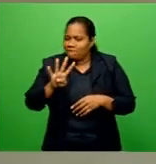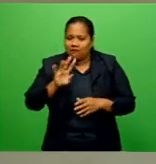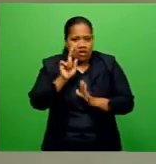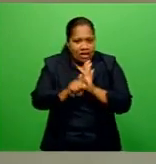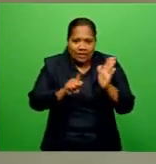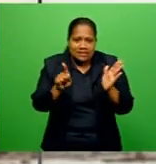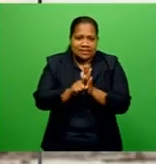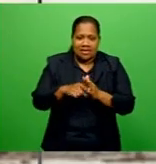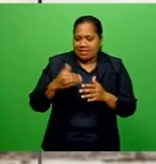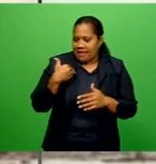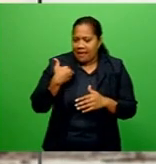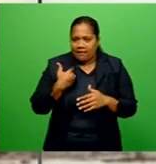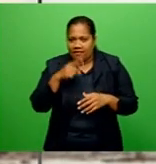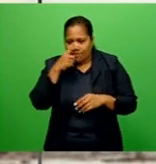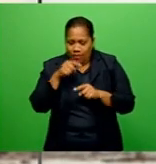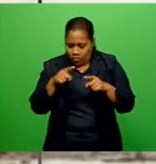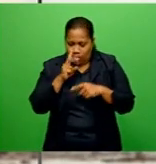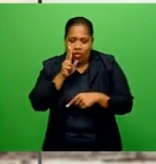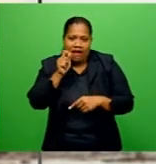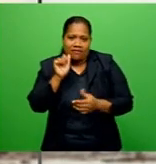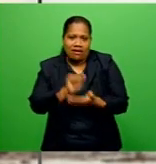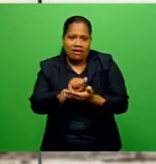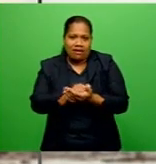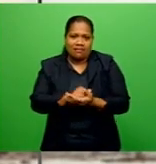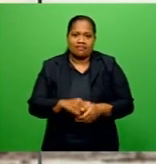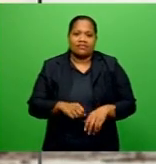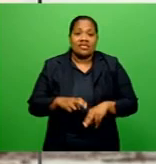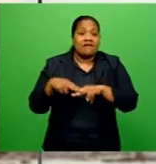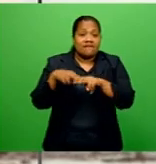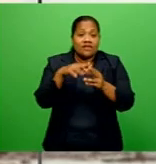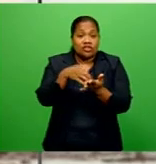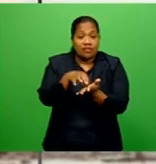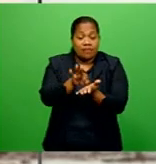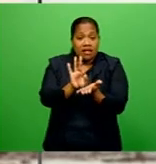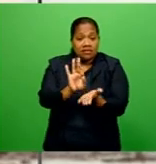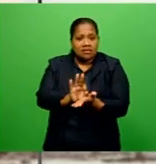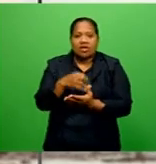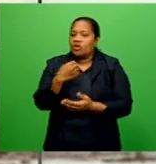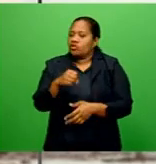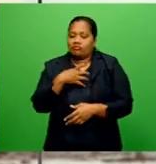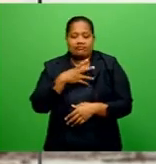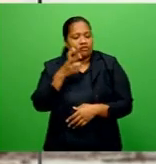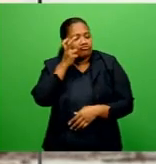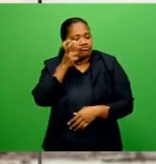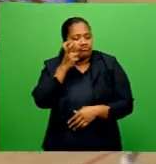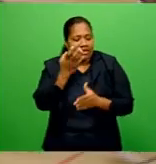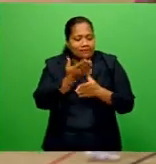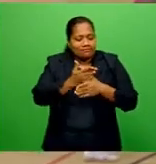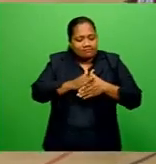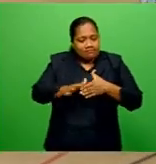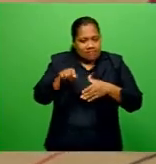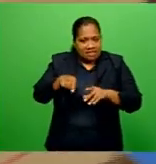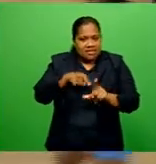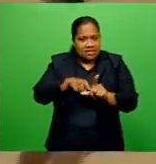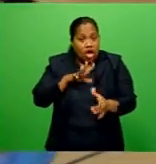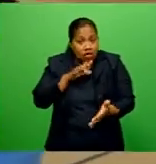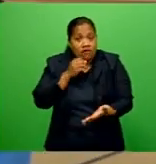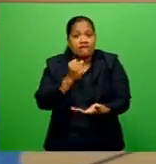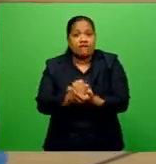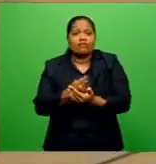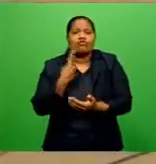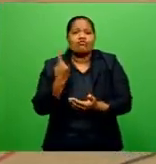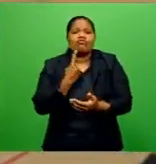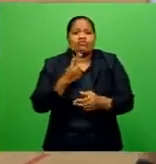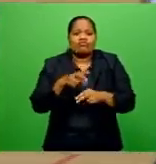after them really well. The Fiji Pearls have no more training camps this year. This has been confirmed by Netball